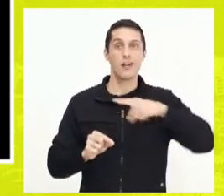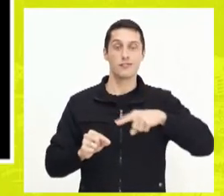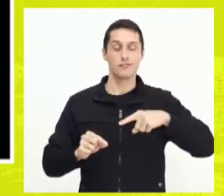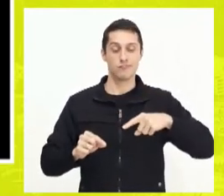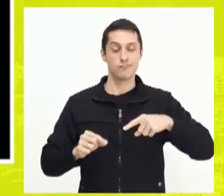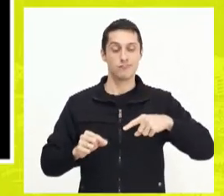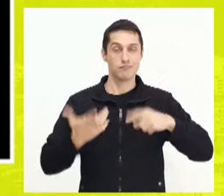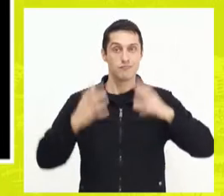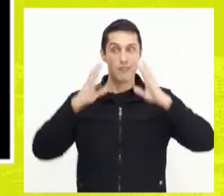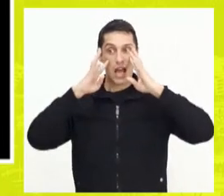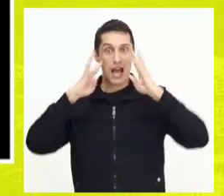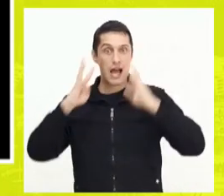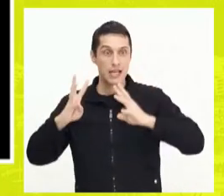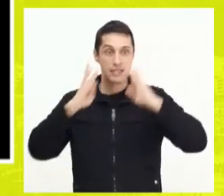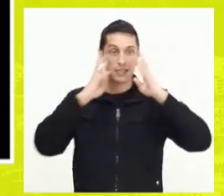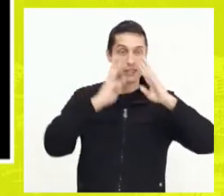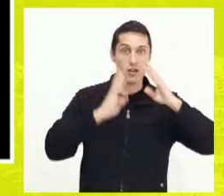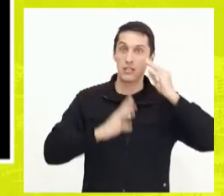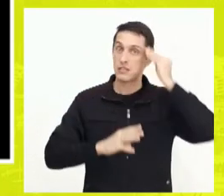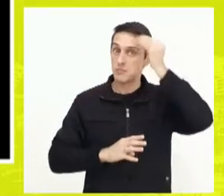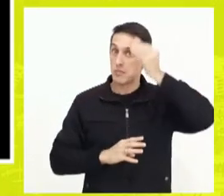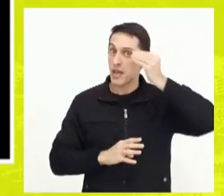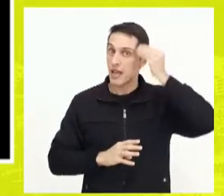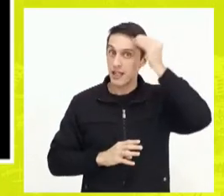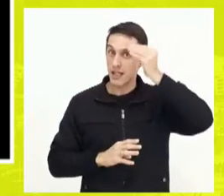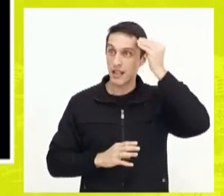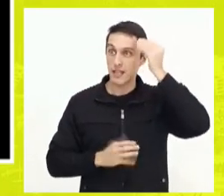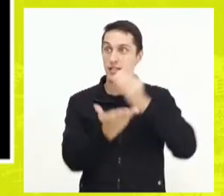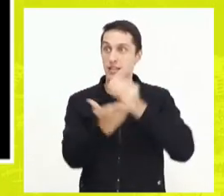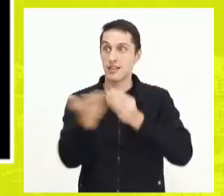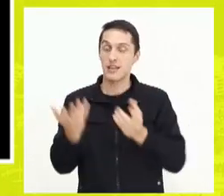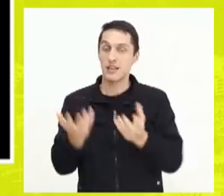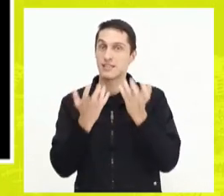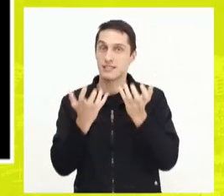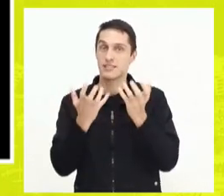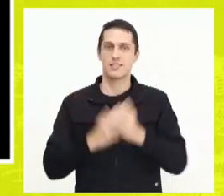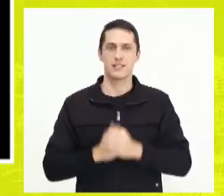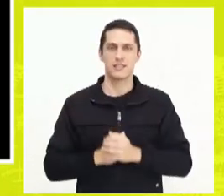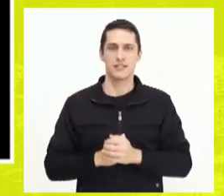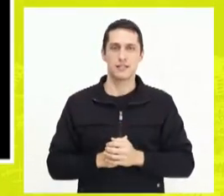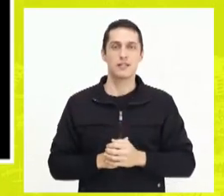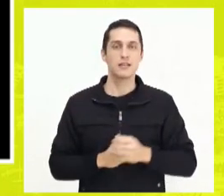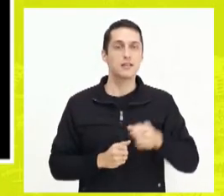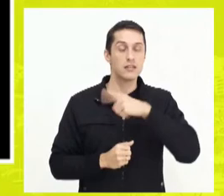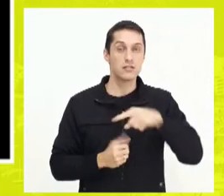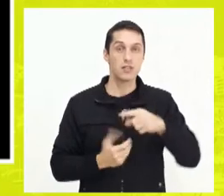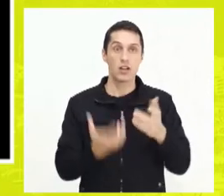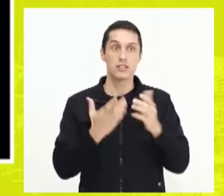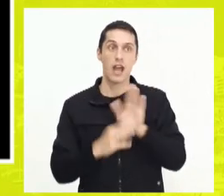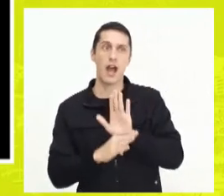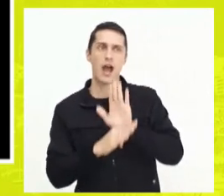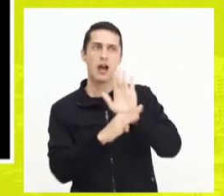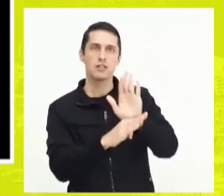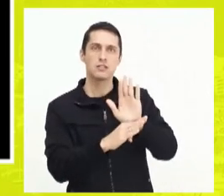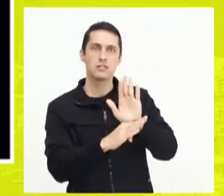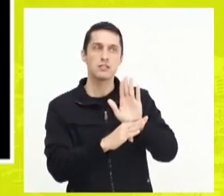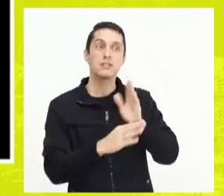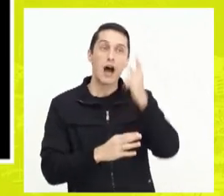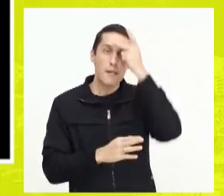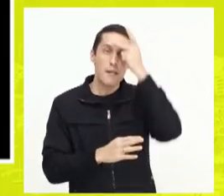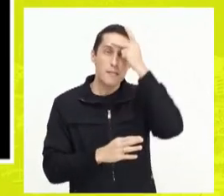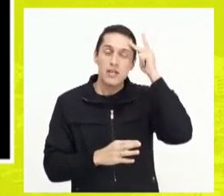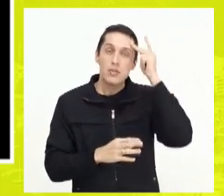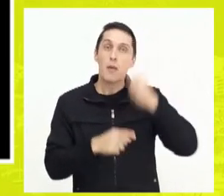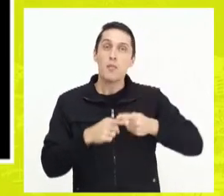main uh capital information is the main capital then and then so maybe we could really